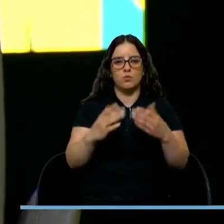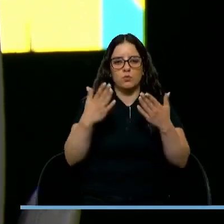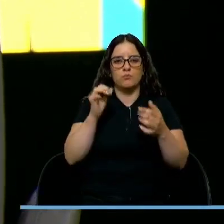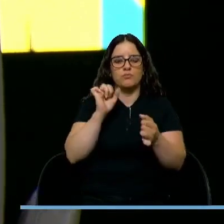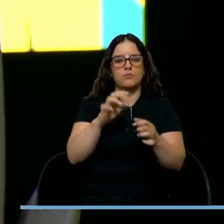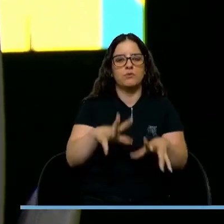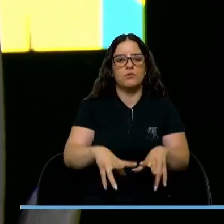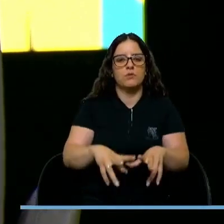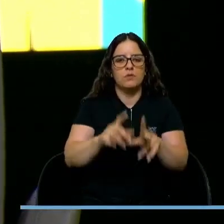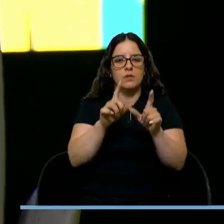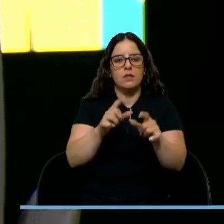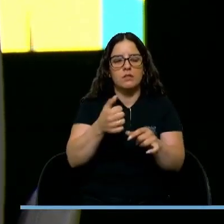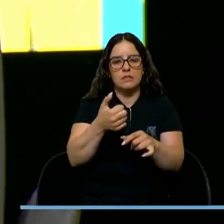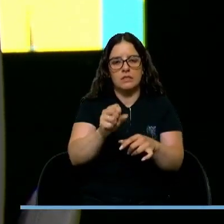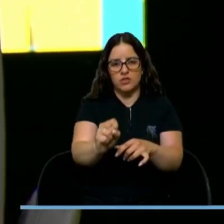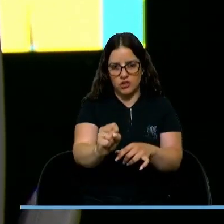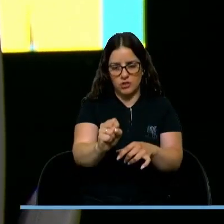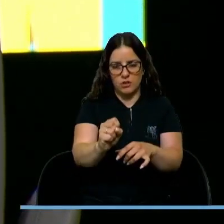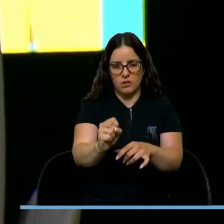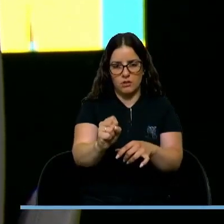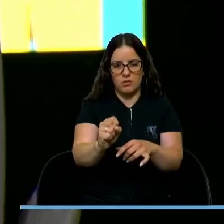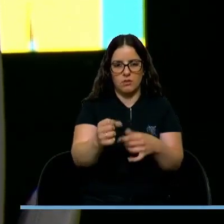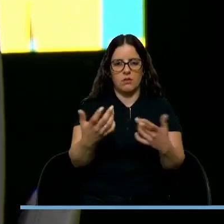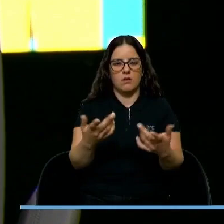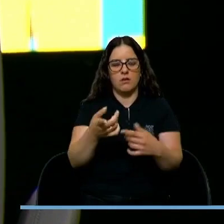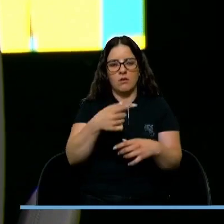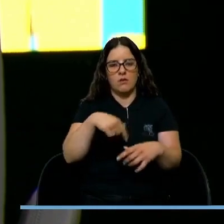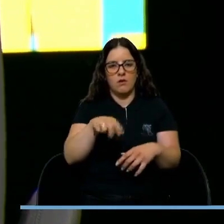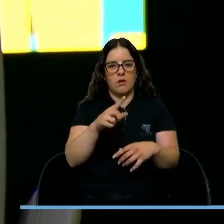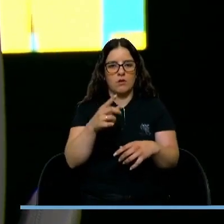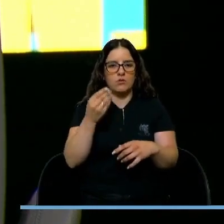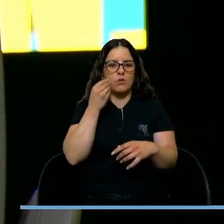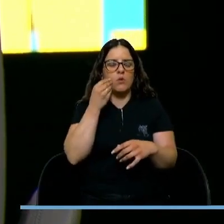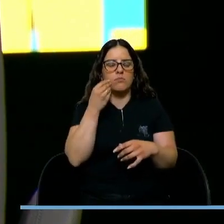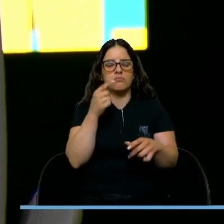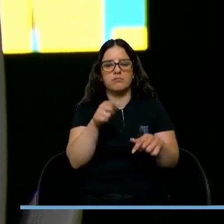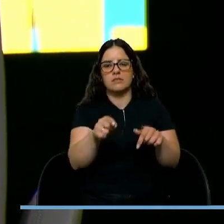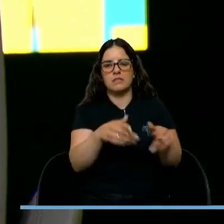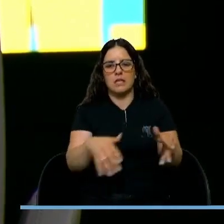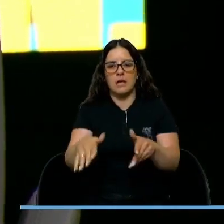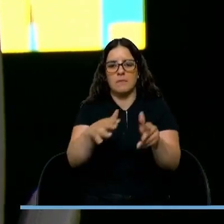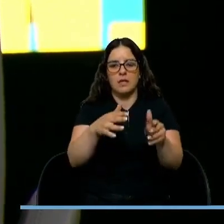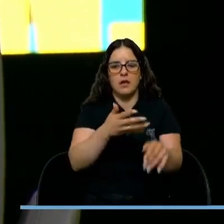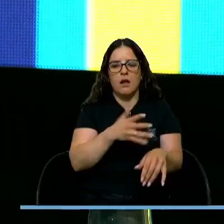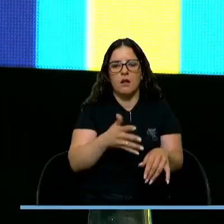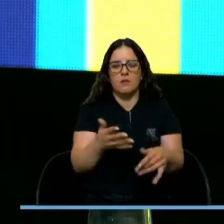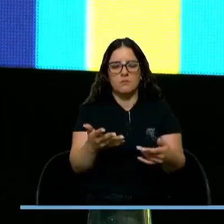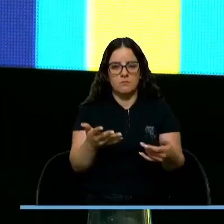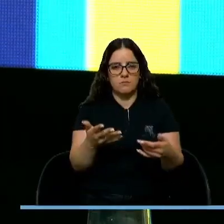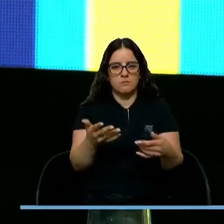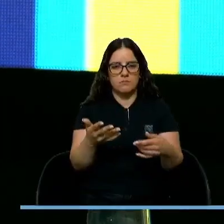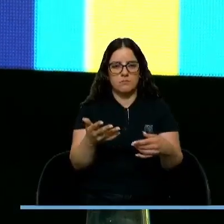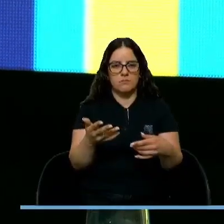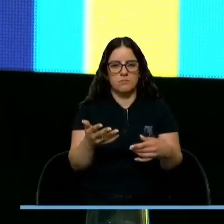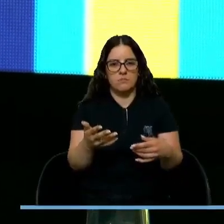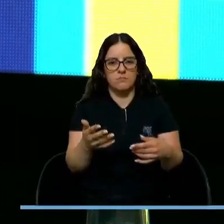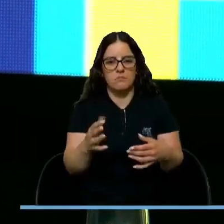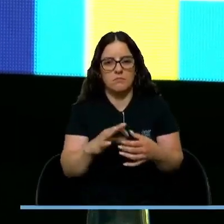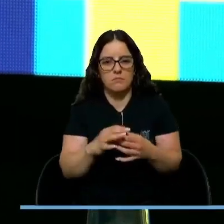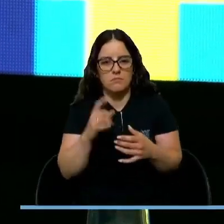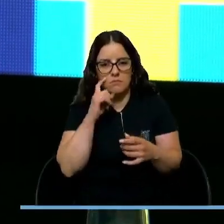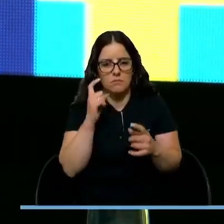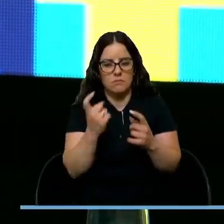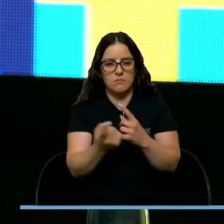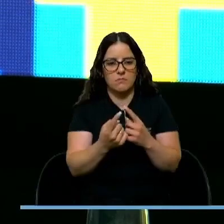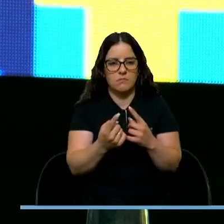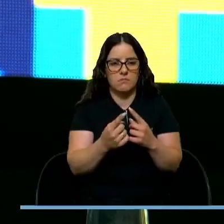5G, and where are we on that track? Well, I think when we talk about sustainability, rather than focus on the